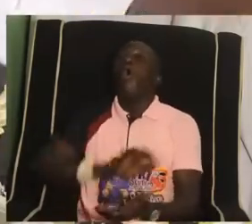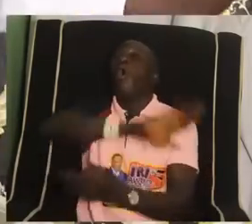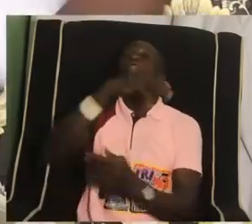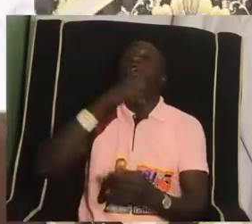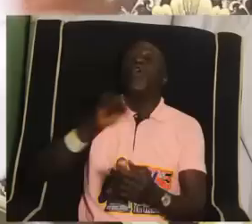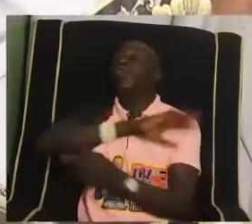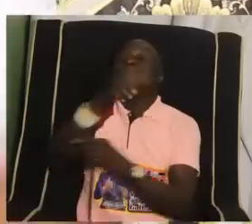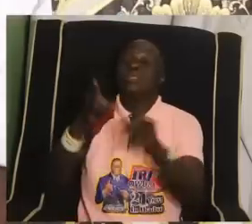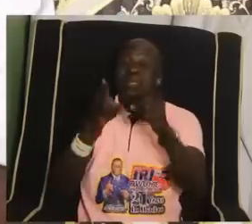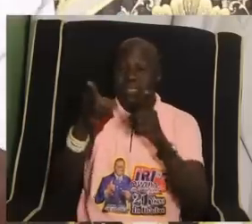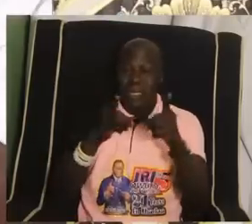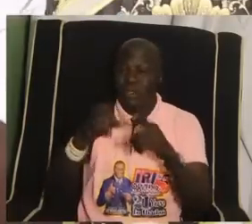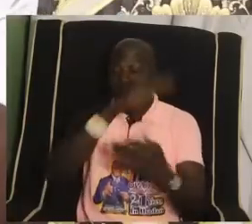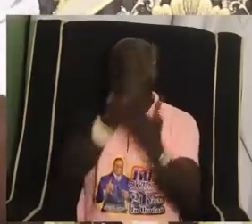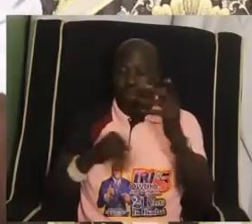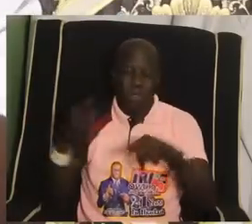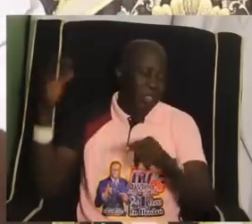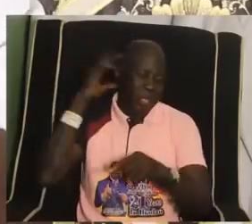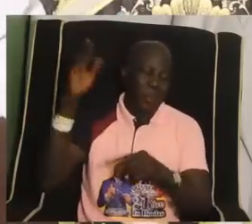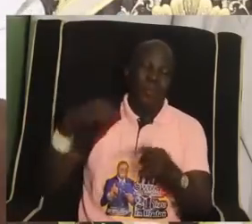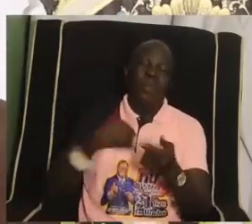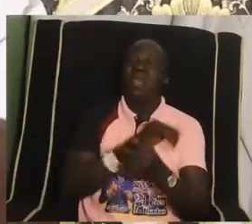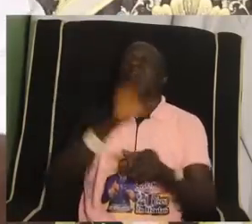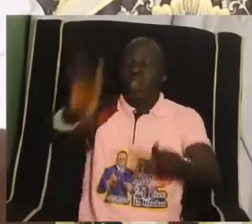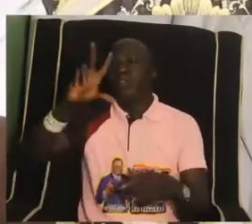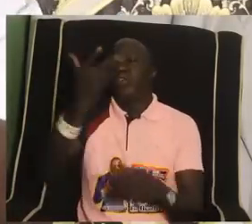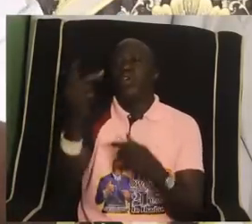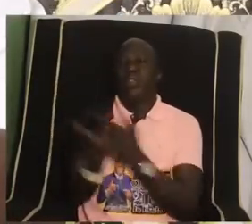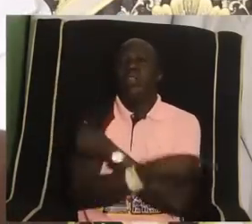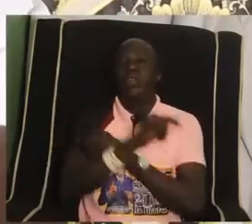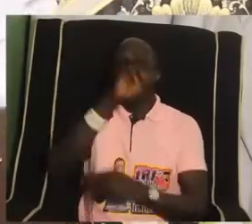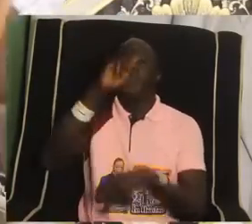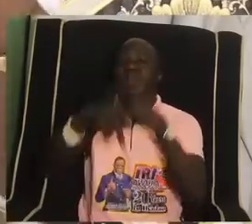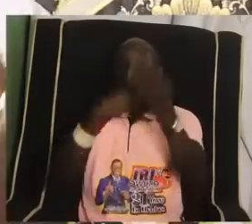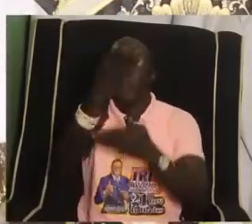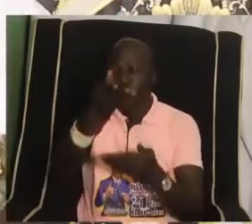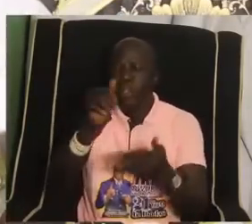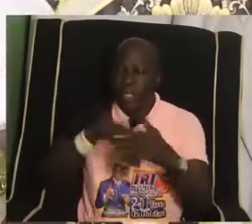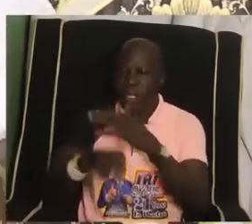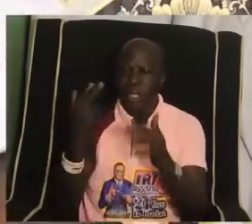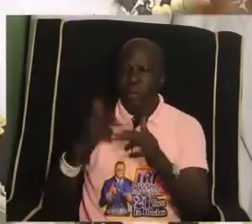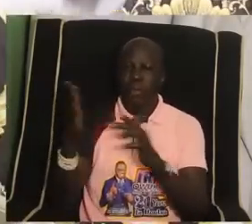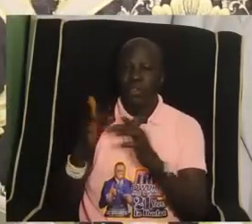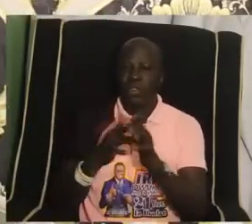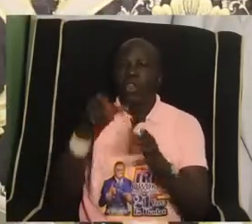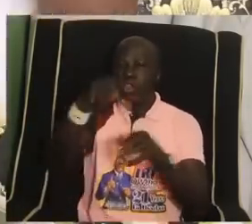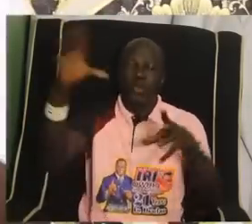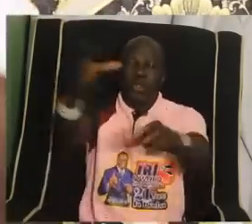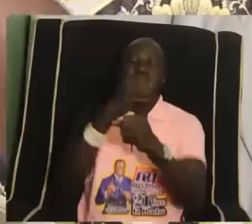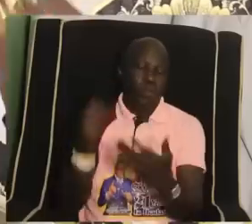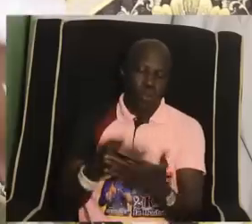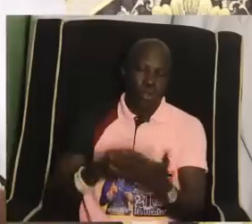Jesus, God will make way for you. God will help you. gbogbo na ya ha in the name of Jesus. O ma ro won yen se